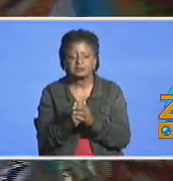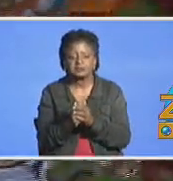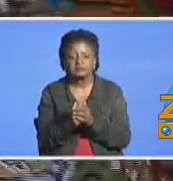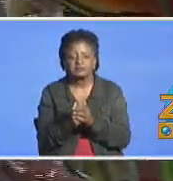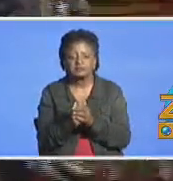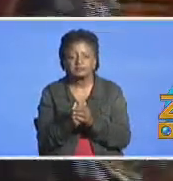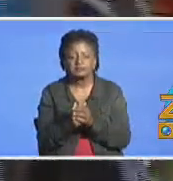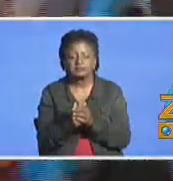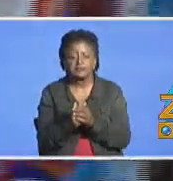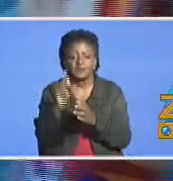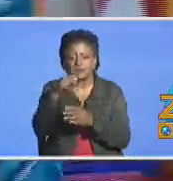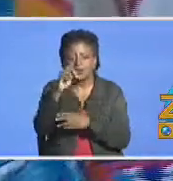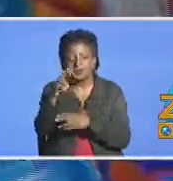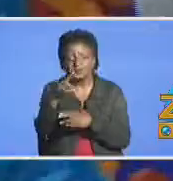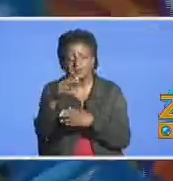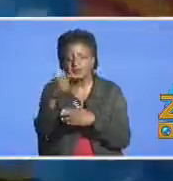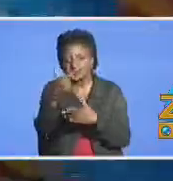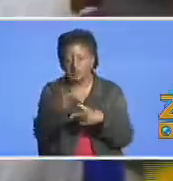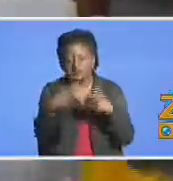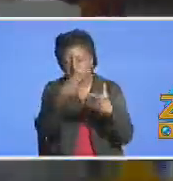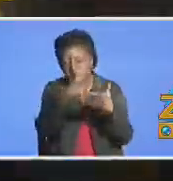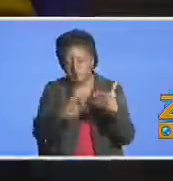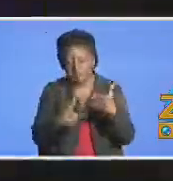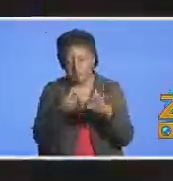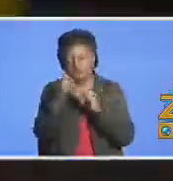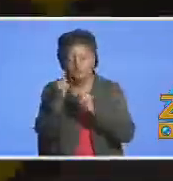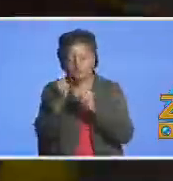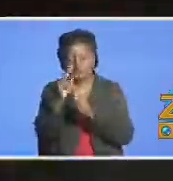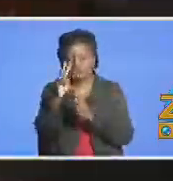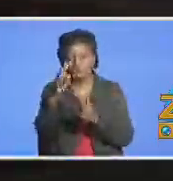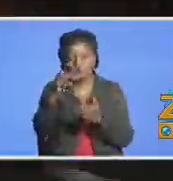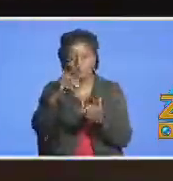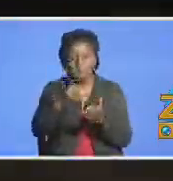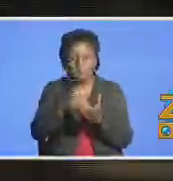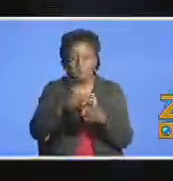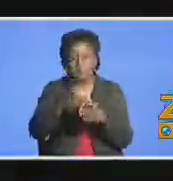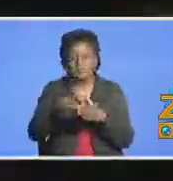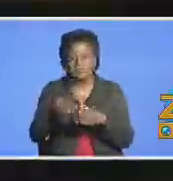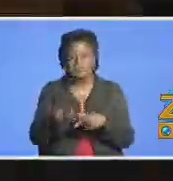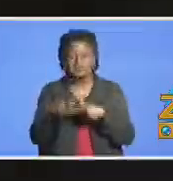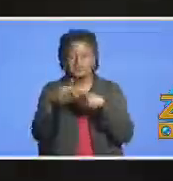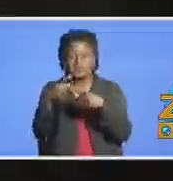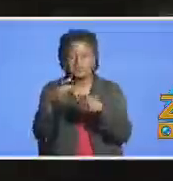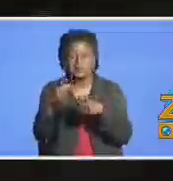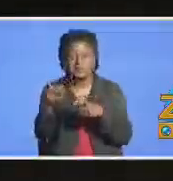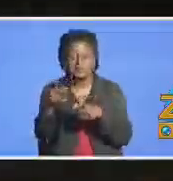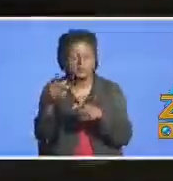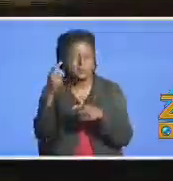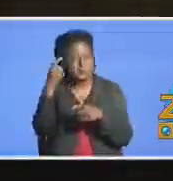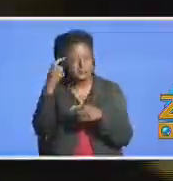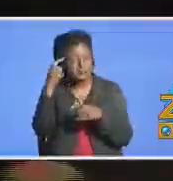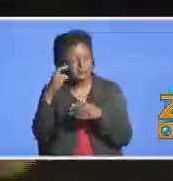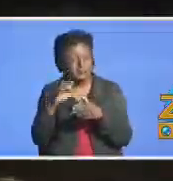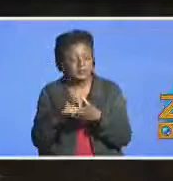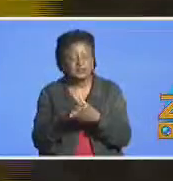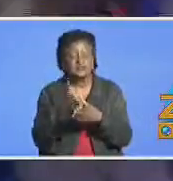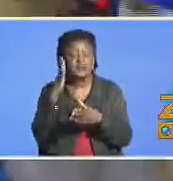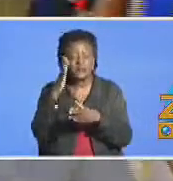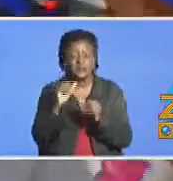revealing details of Junkanoo's $2 million allocation, money he believes will sustain the country's